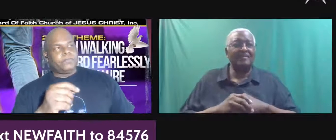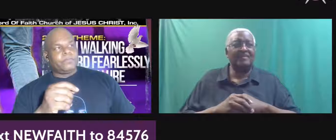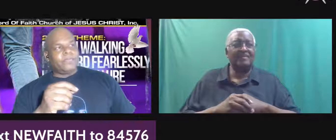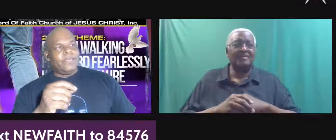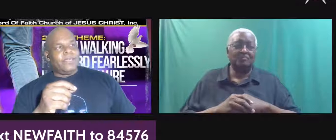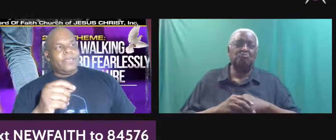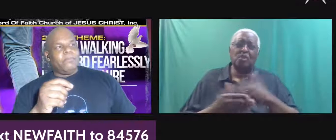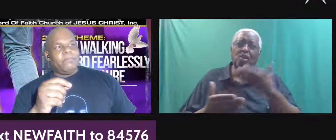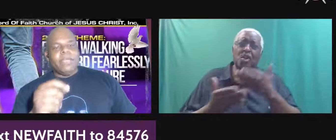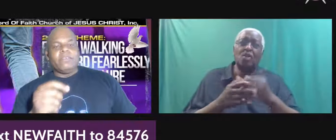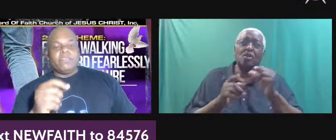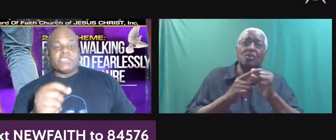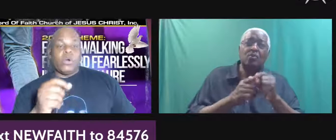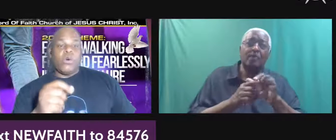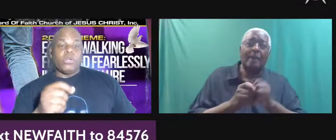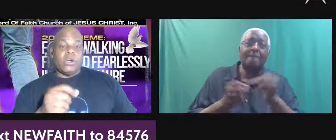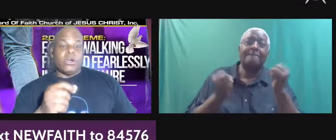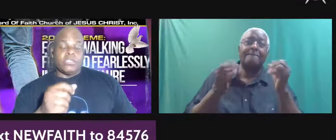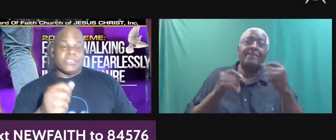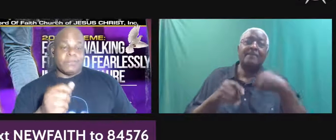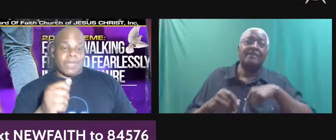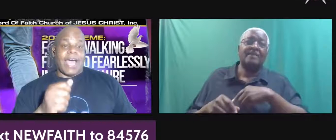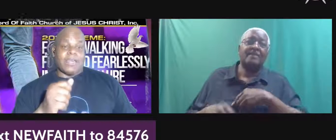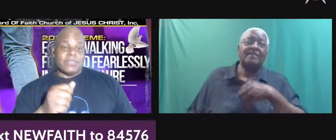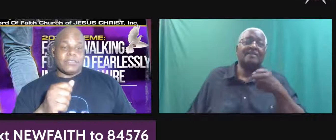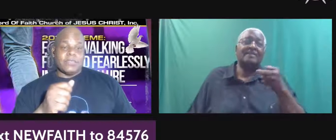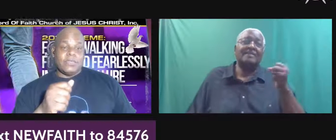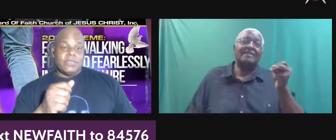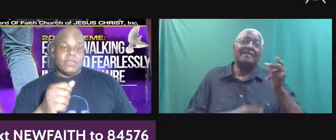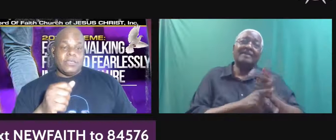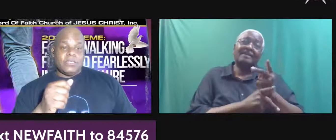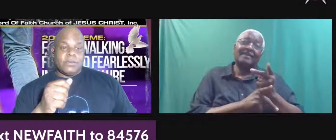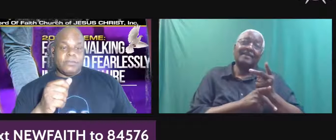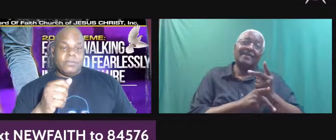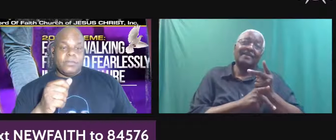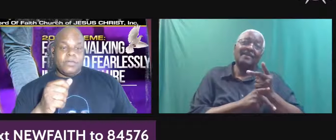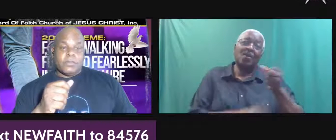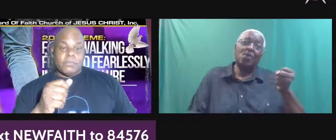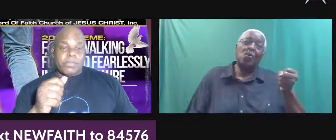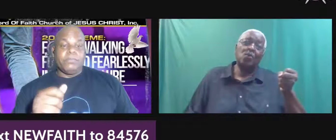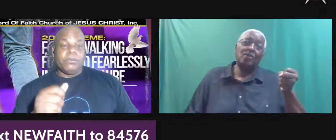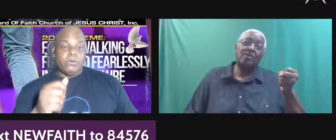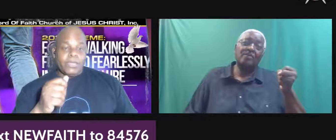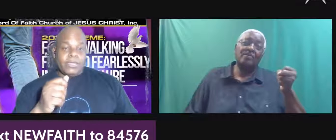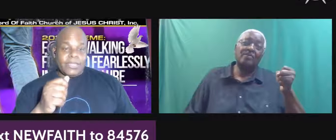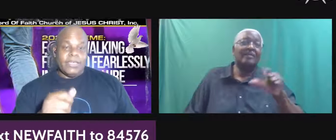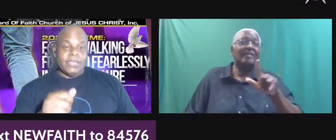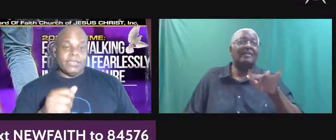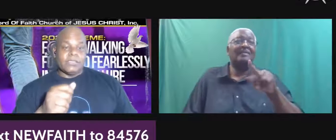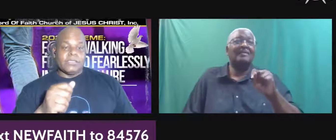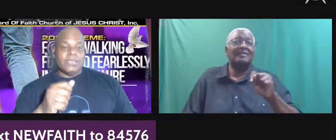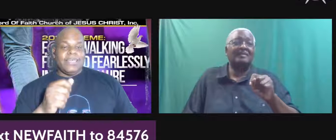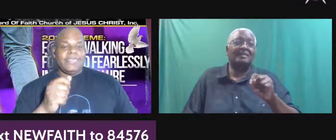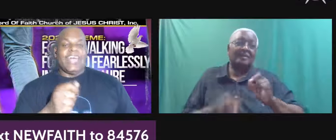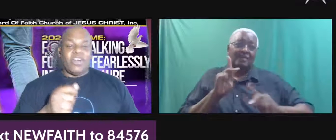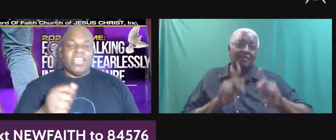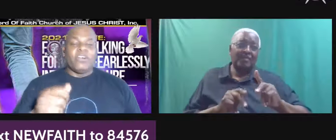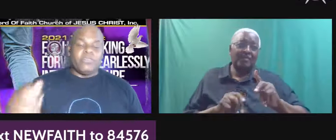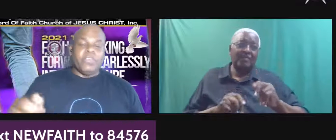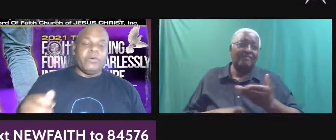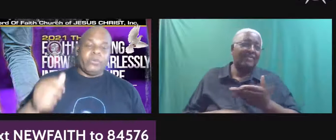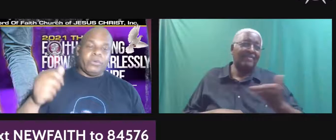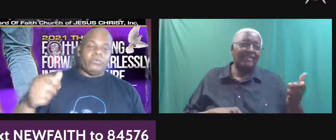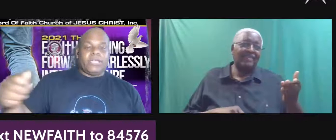word. Many of us are holding on to some lots, some people and things that